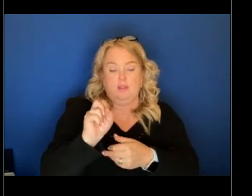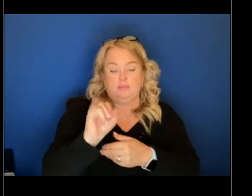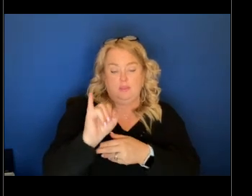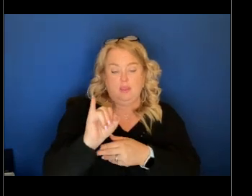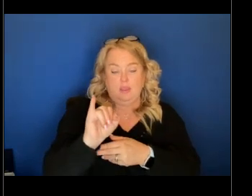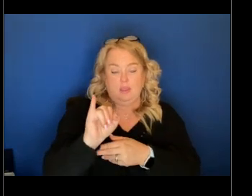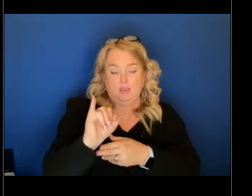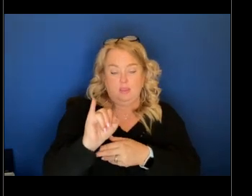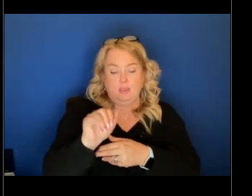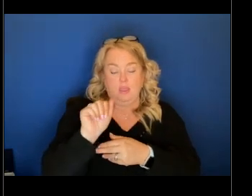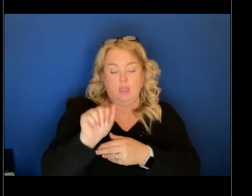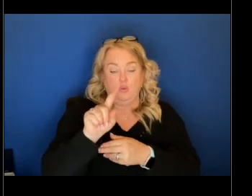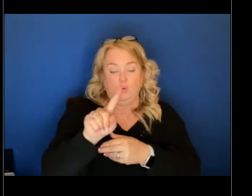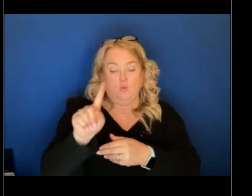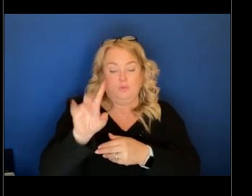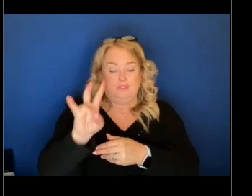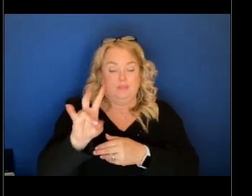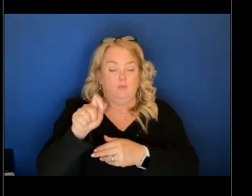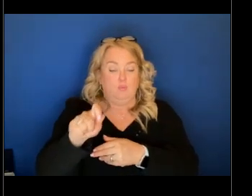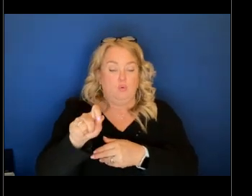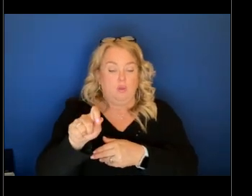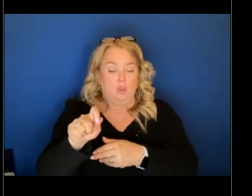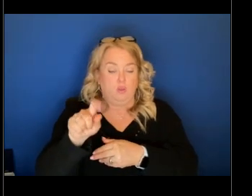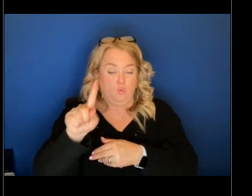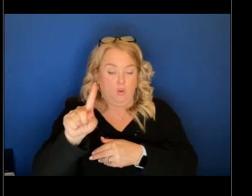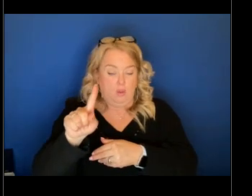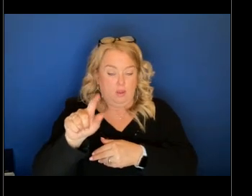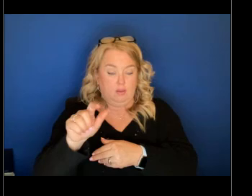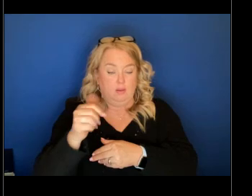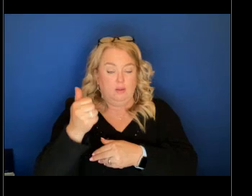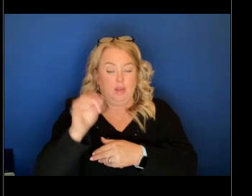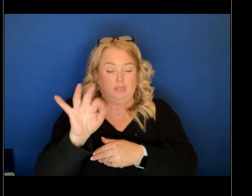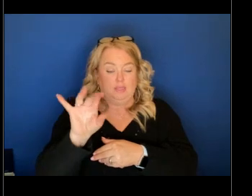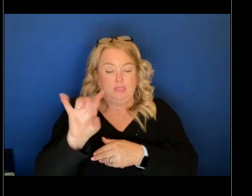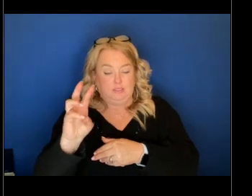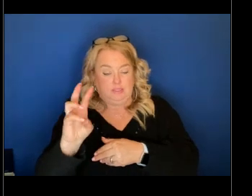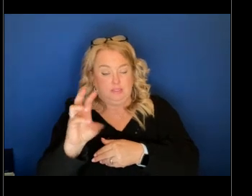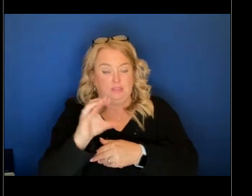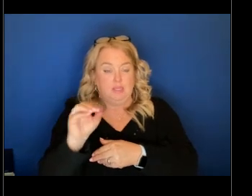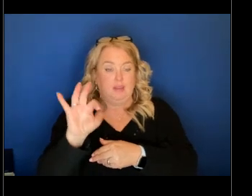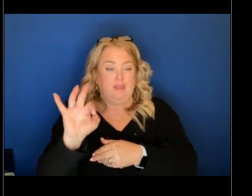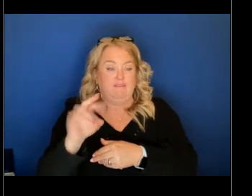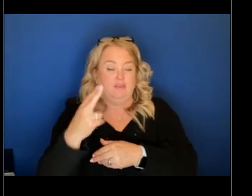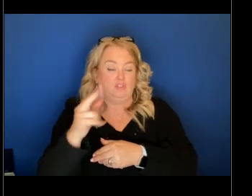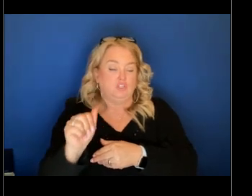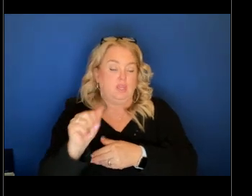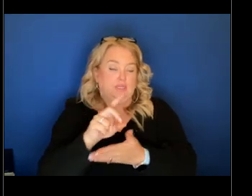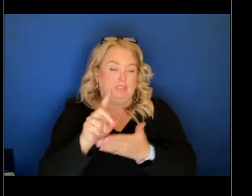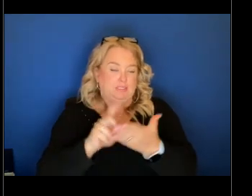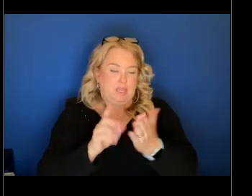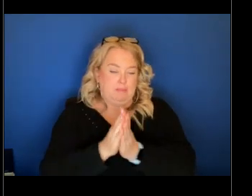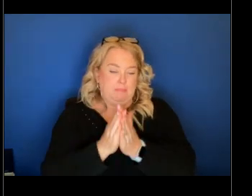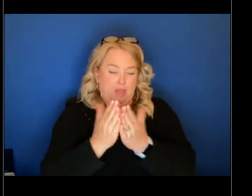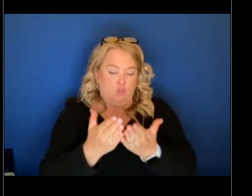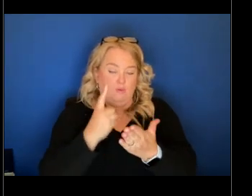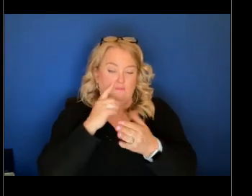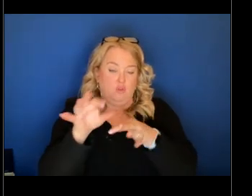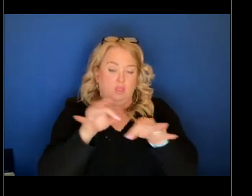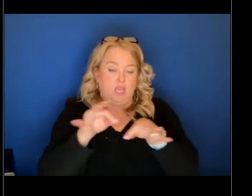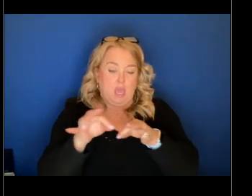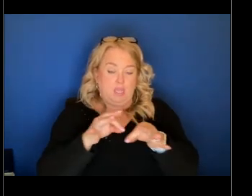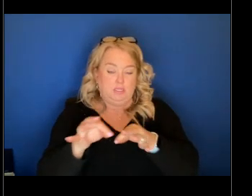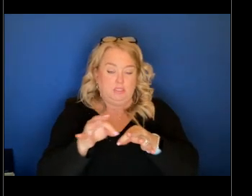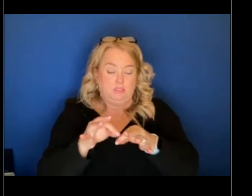A117.1, 1986, and the FHA Design Manual for the guidance it provides